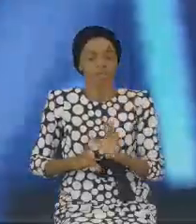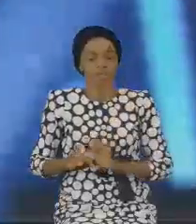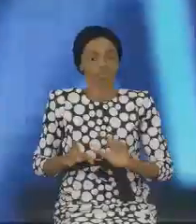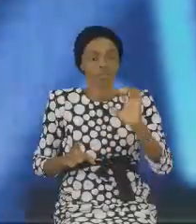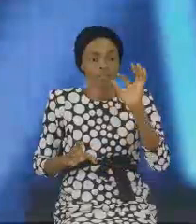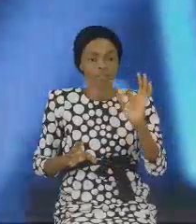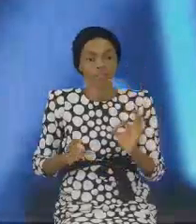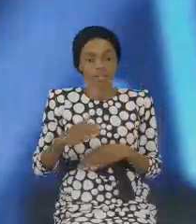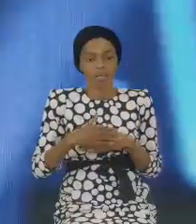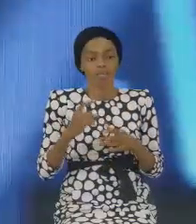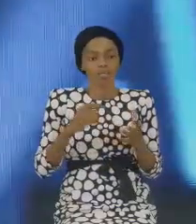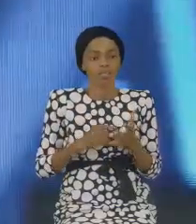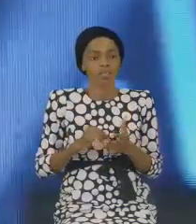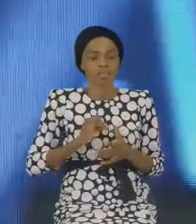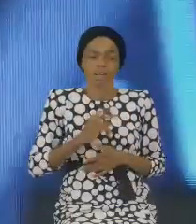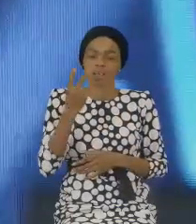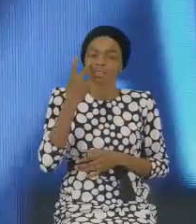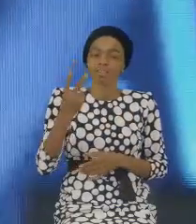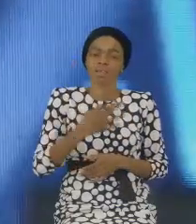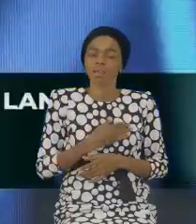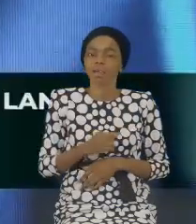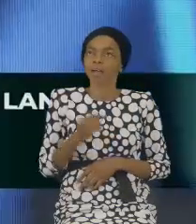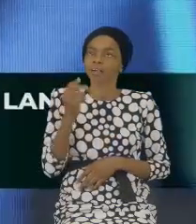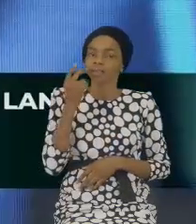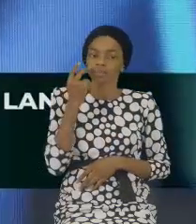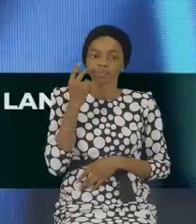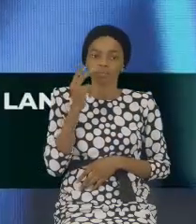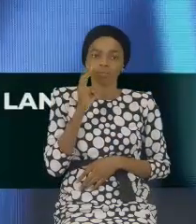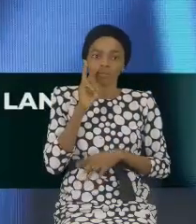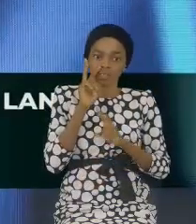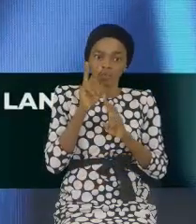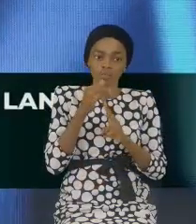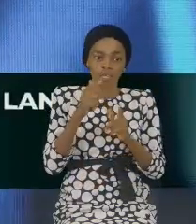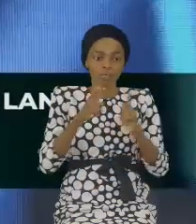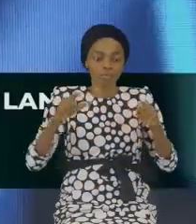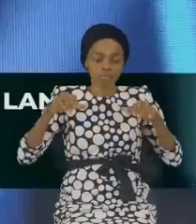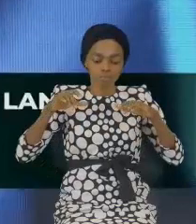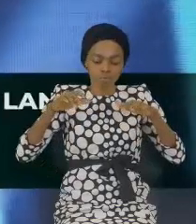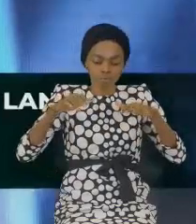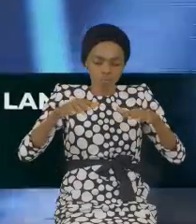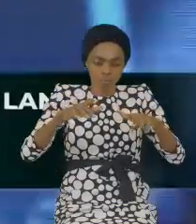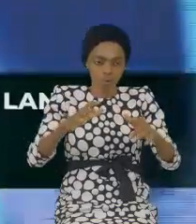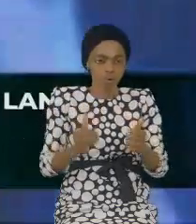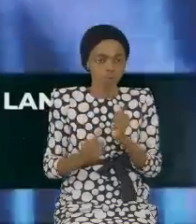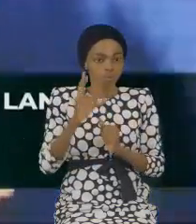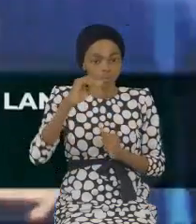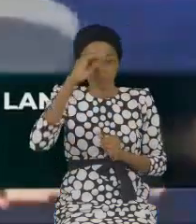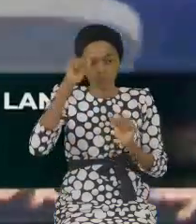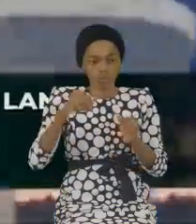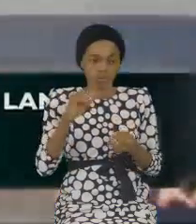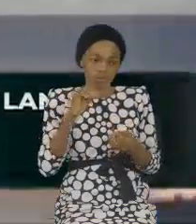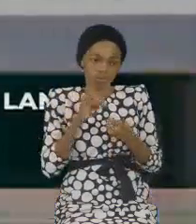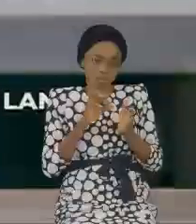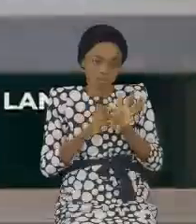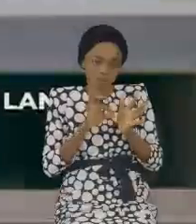After this I beheld, and lo, a great multitude, which no man could number, of all